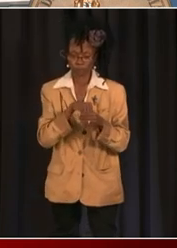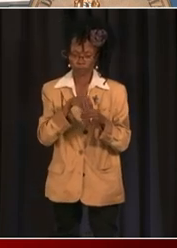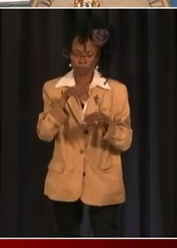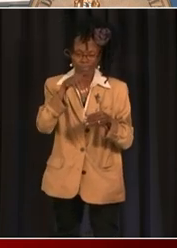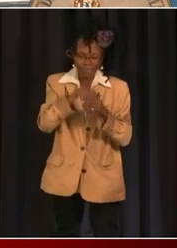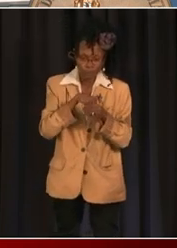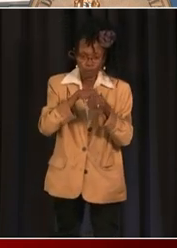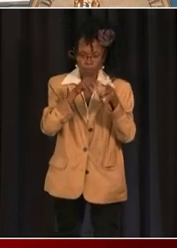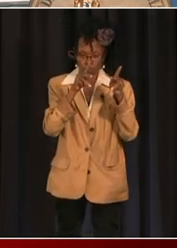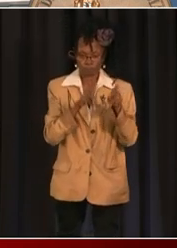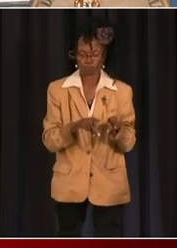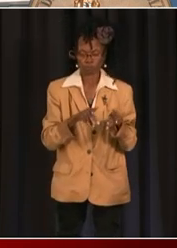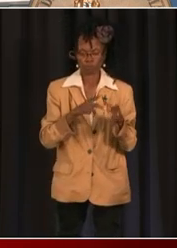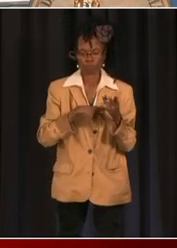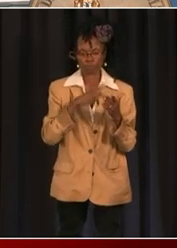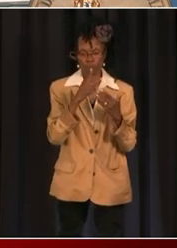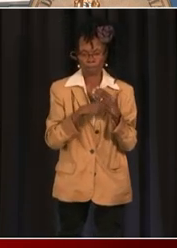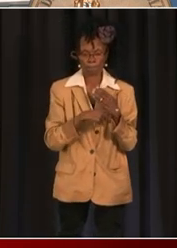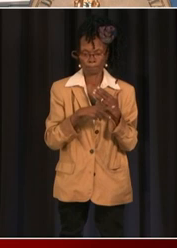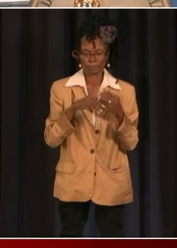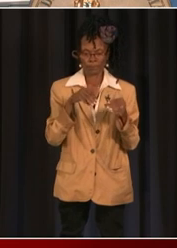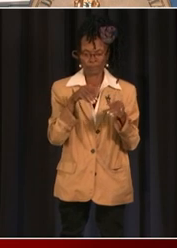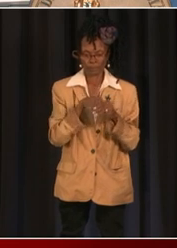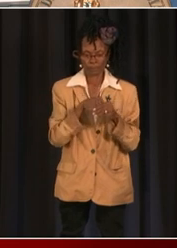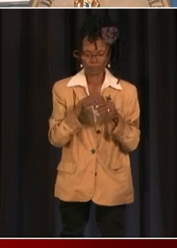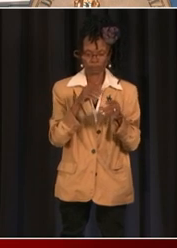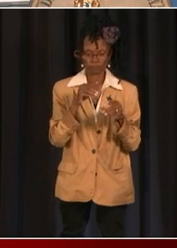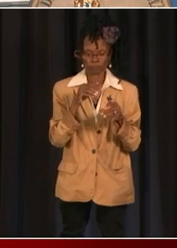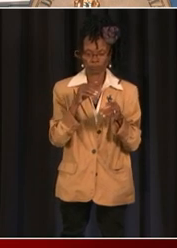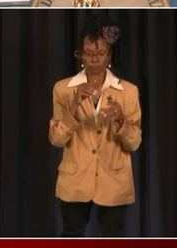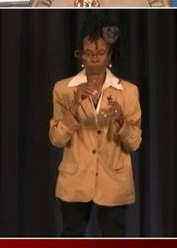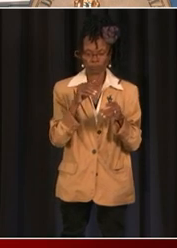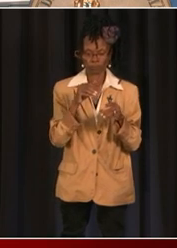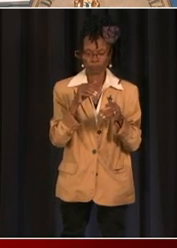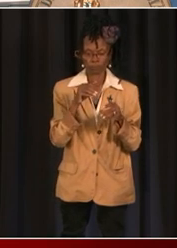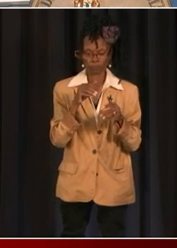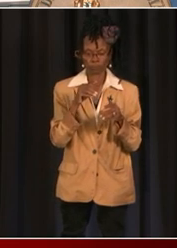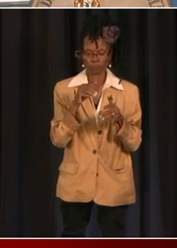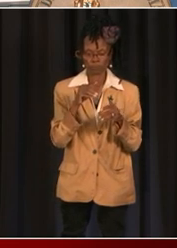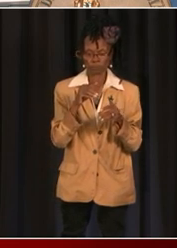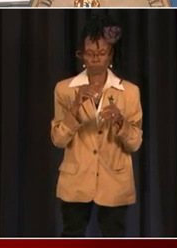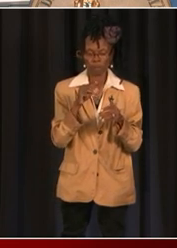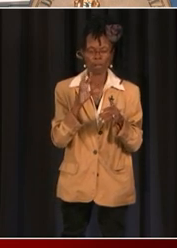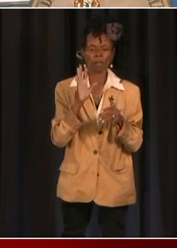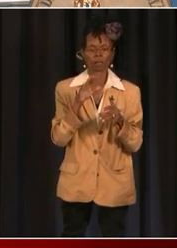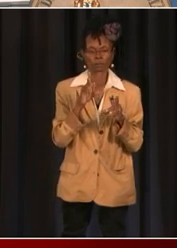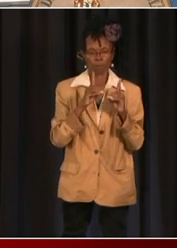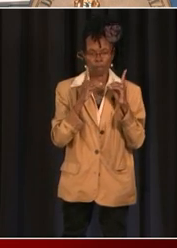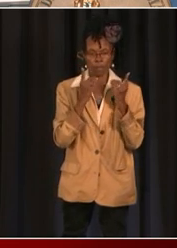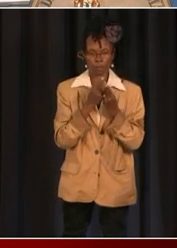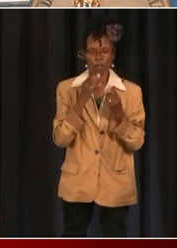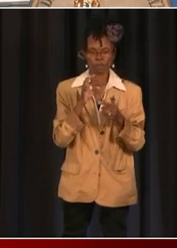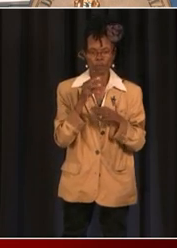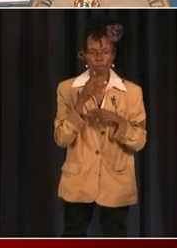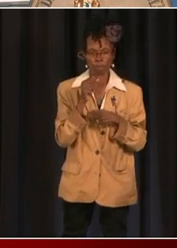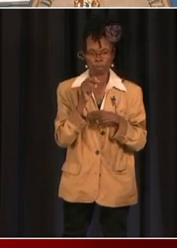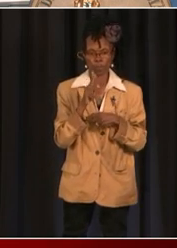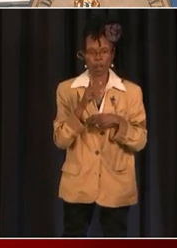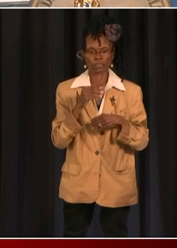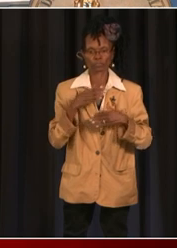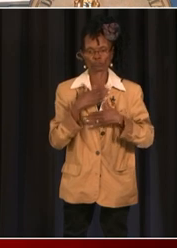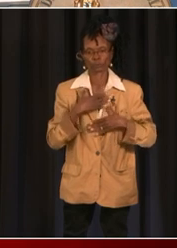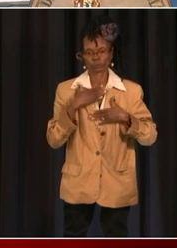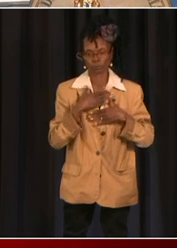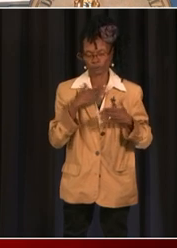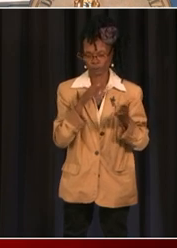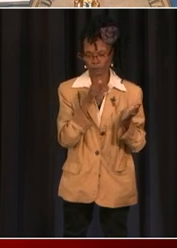in-person programming at the Department of Parks and Recreation. And more than that, more than